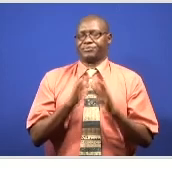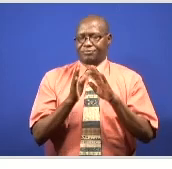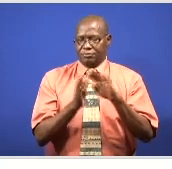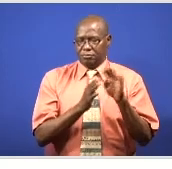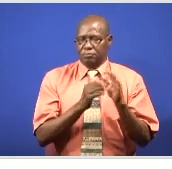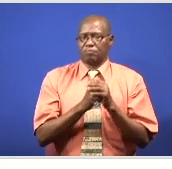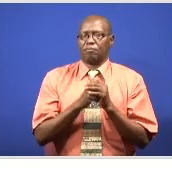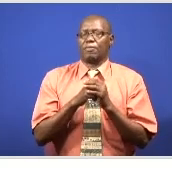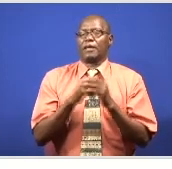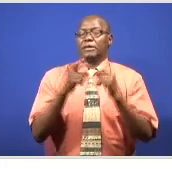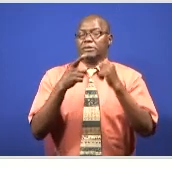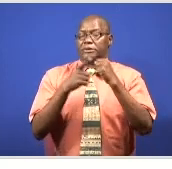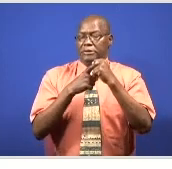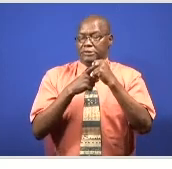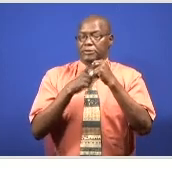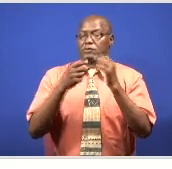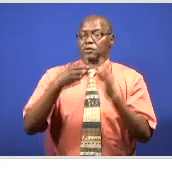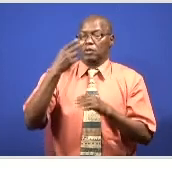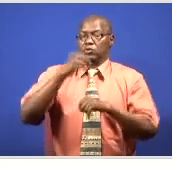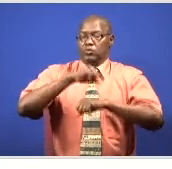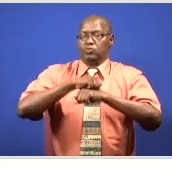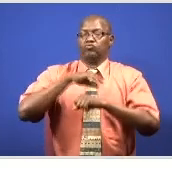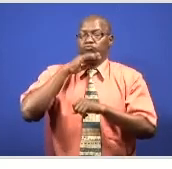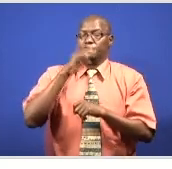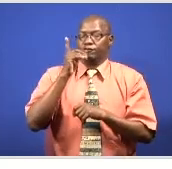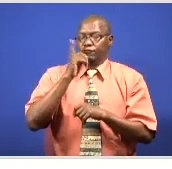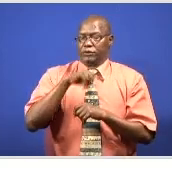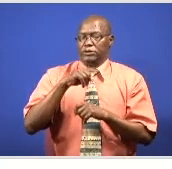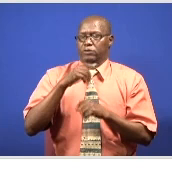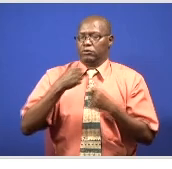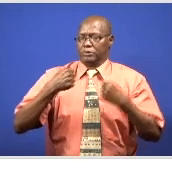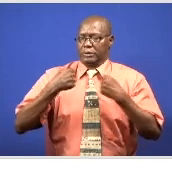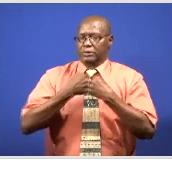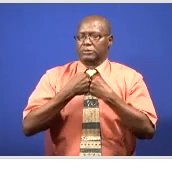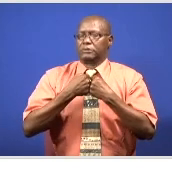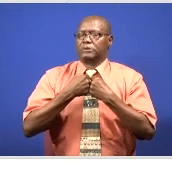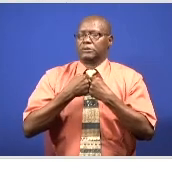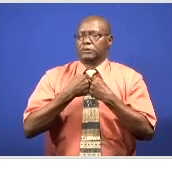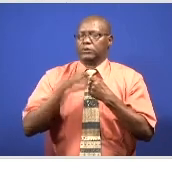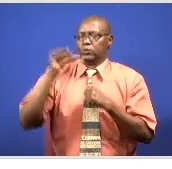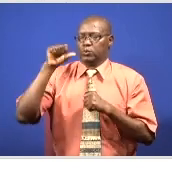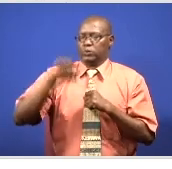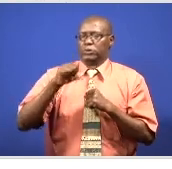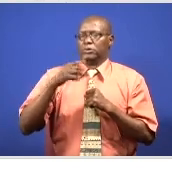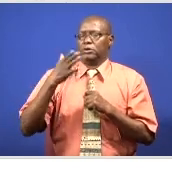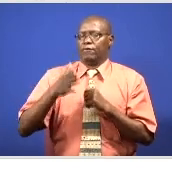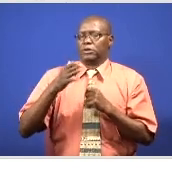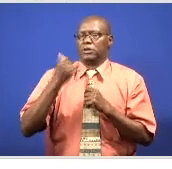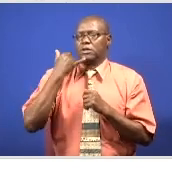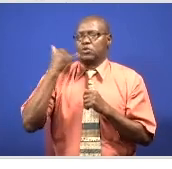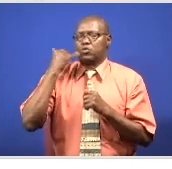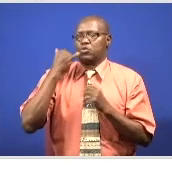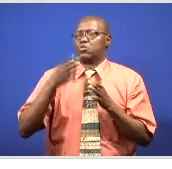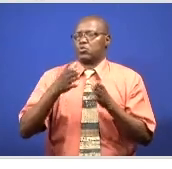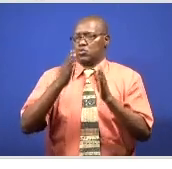At least six high school students have died following a grisly road accident in the Delamere along the Naivasha-Nakuru Highway on